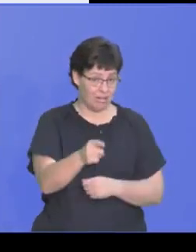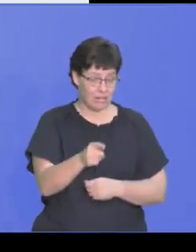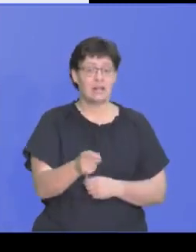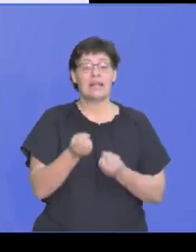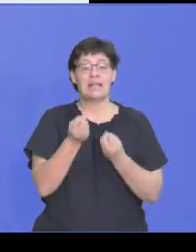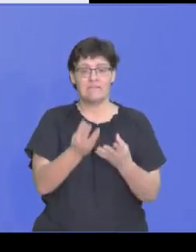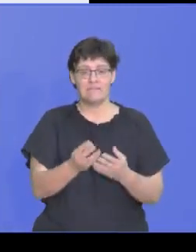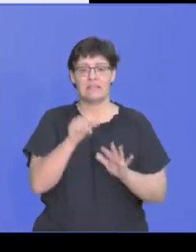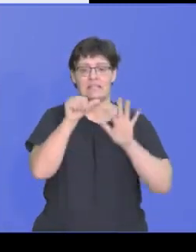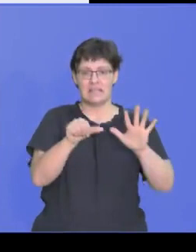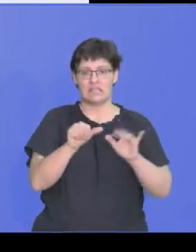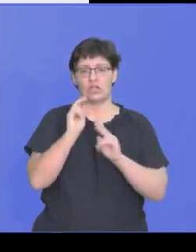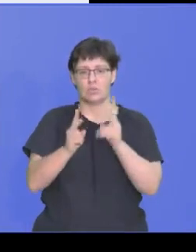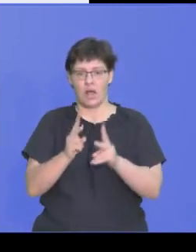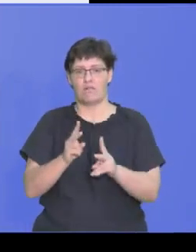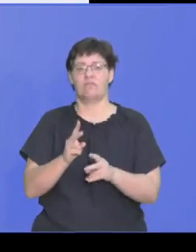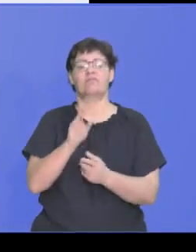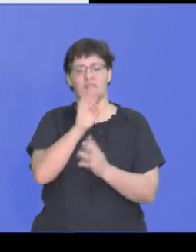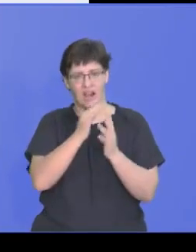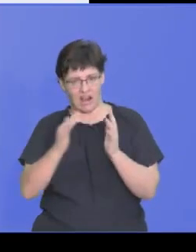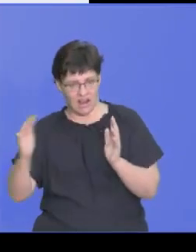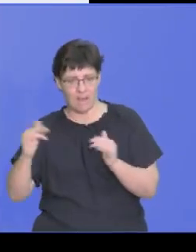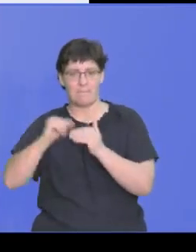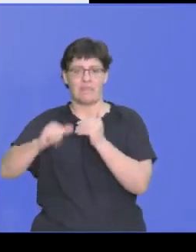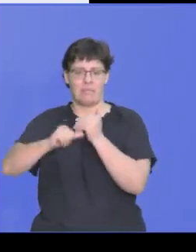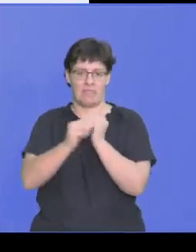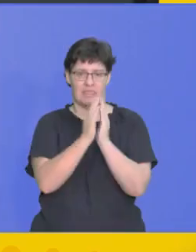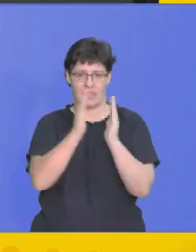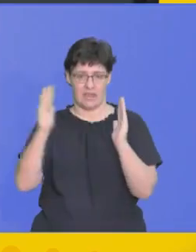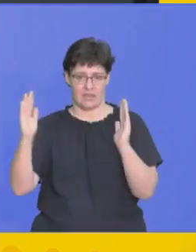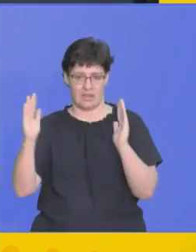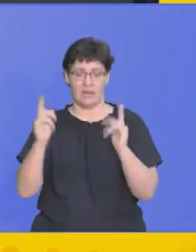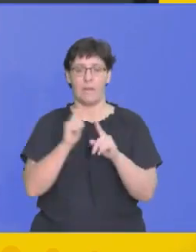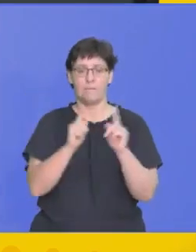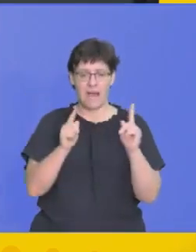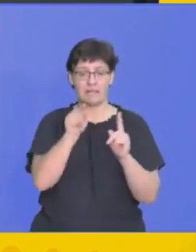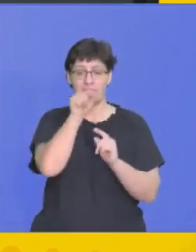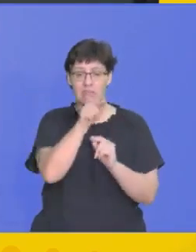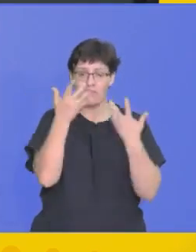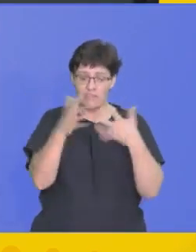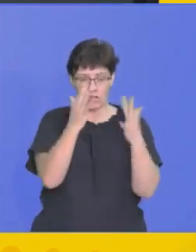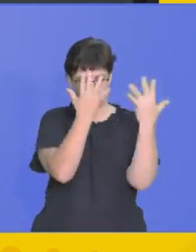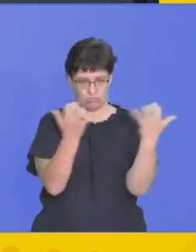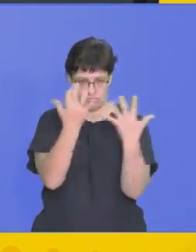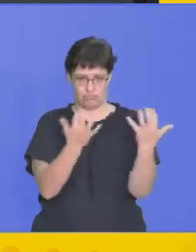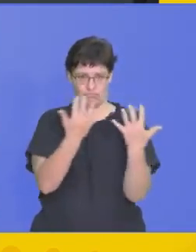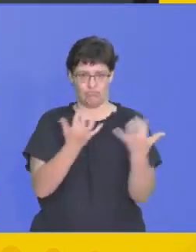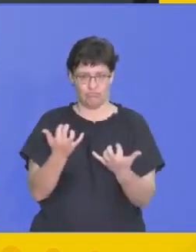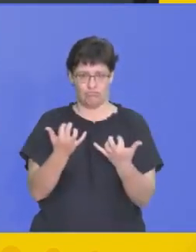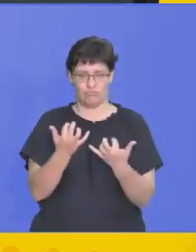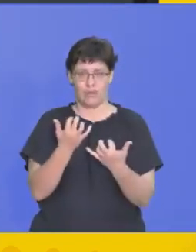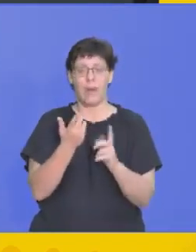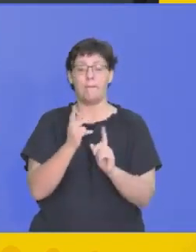it gives you 6, 12, 24, 36, 48, and 60 months, but they have worked out